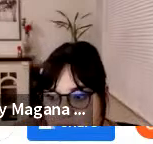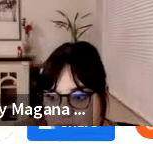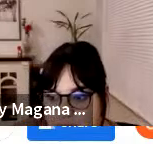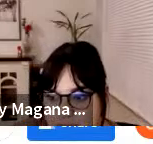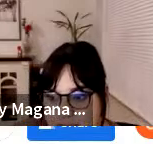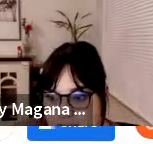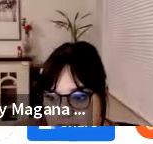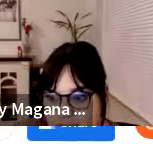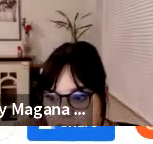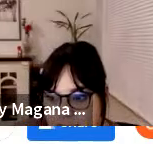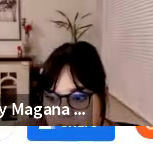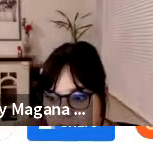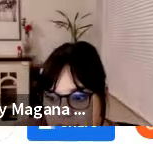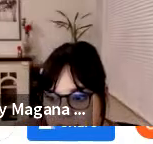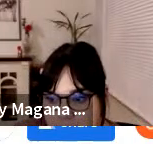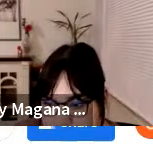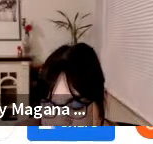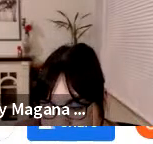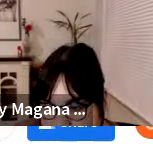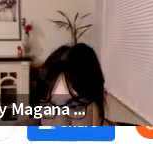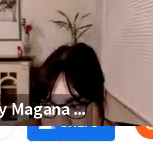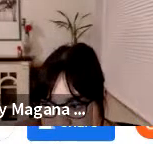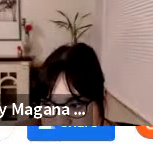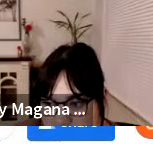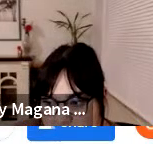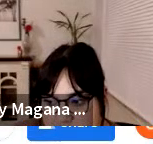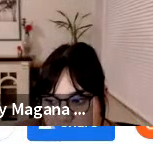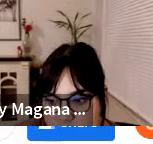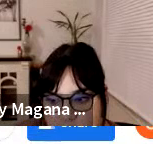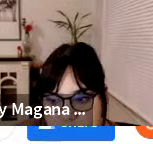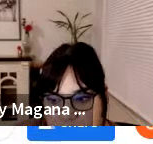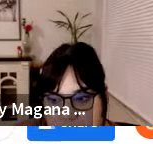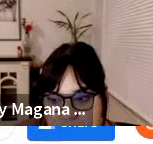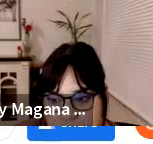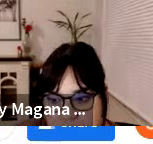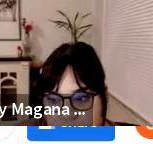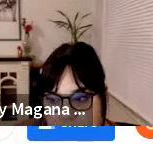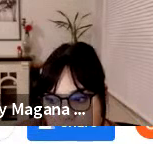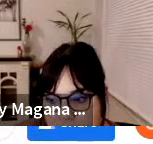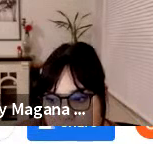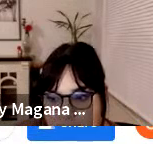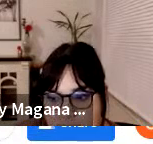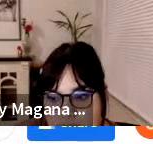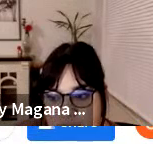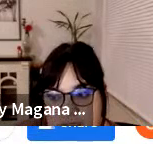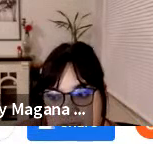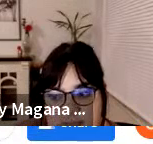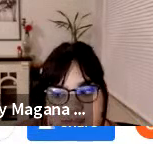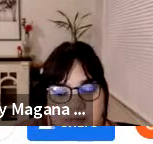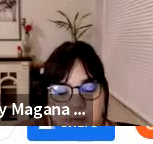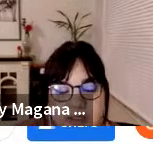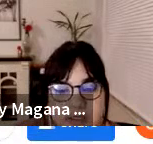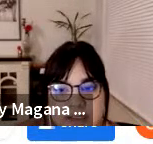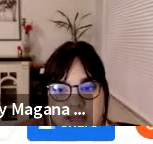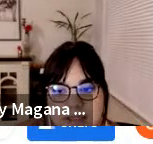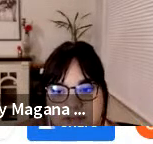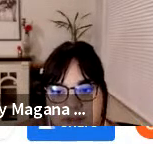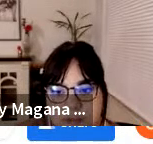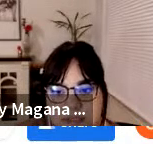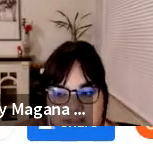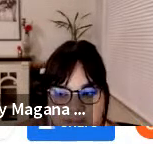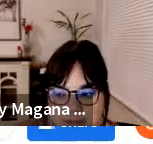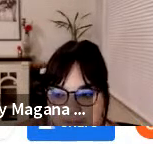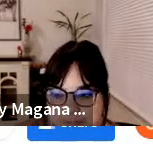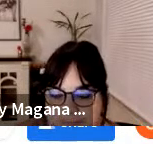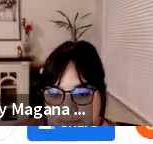finally, subcommittee meetings need to be organized in an inclusive approach that allows for all individuals, regardless of ability, to